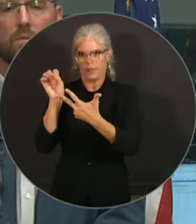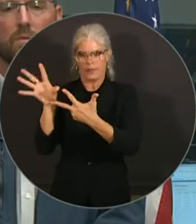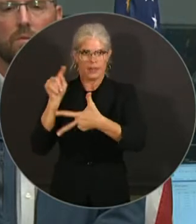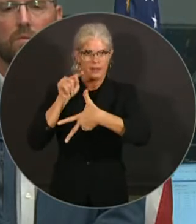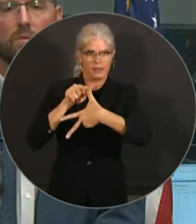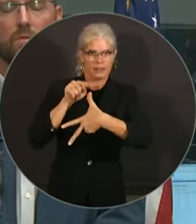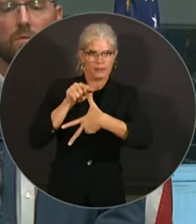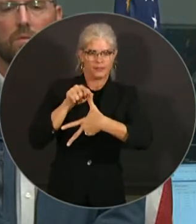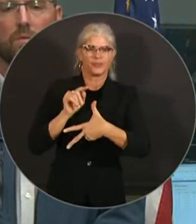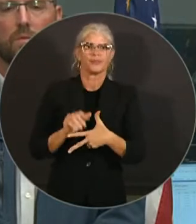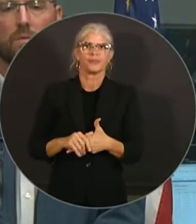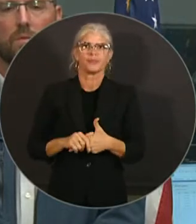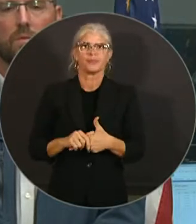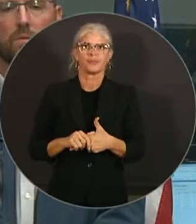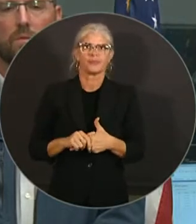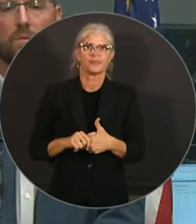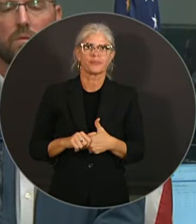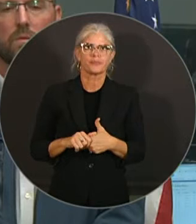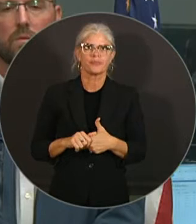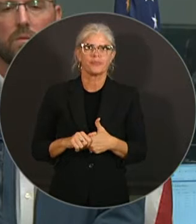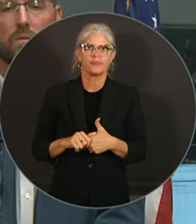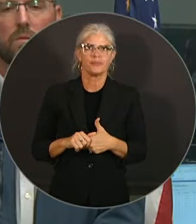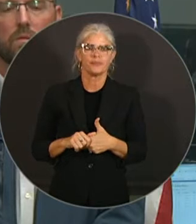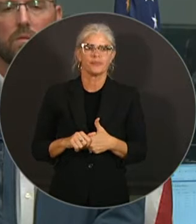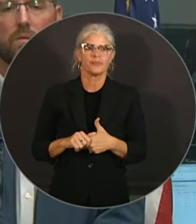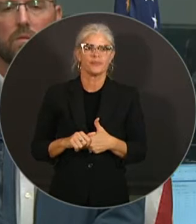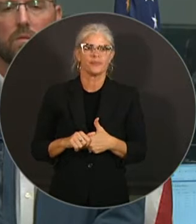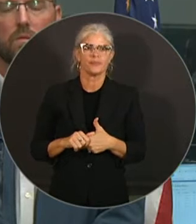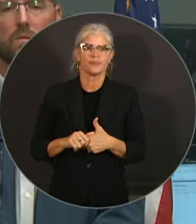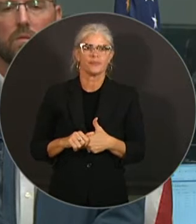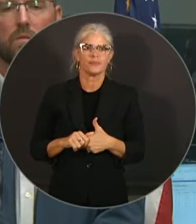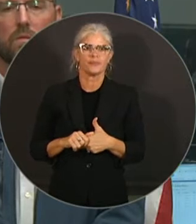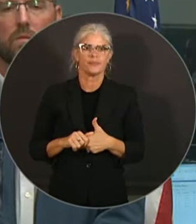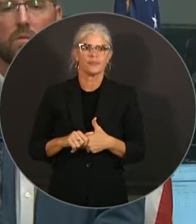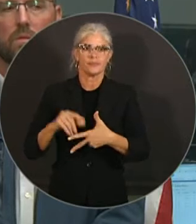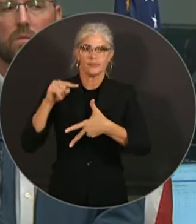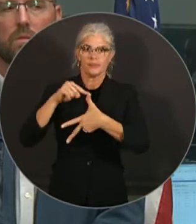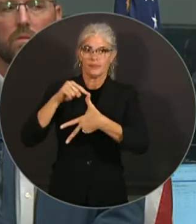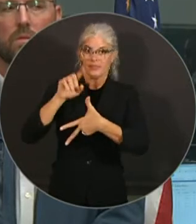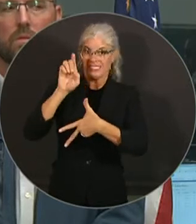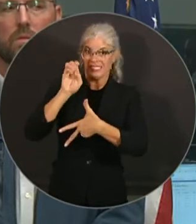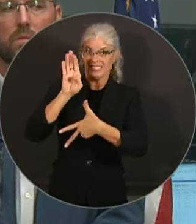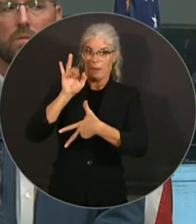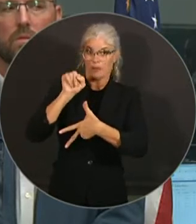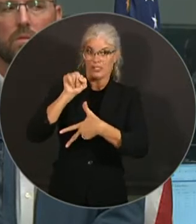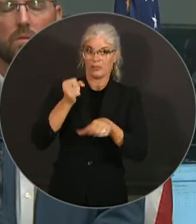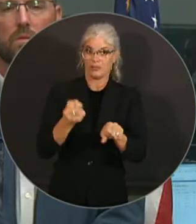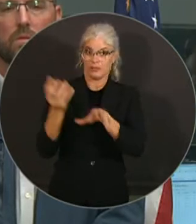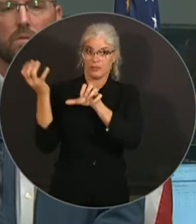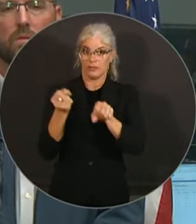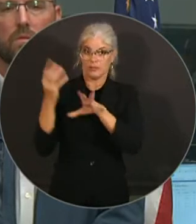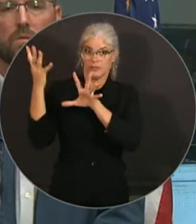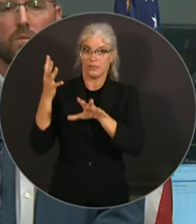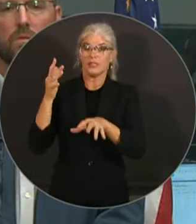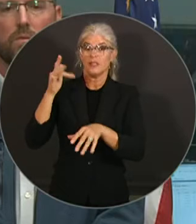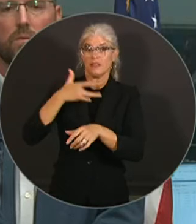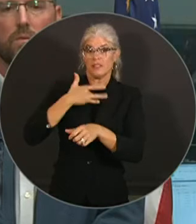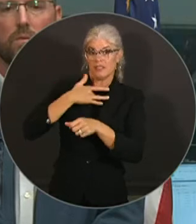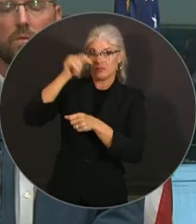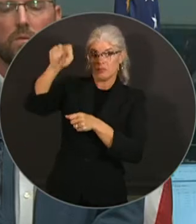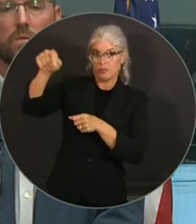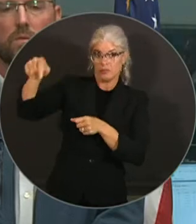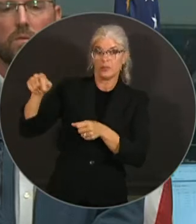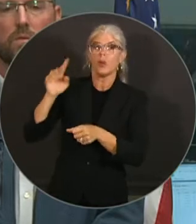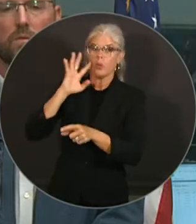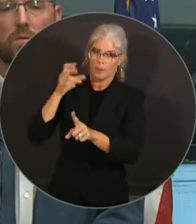time here is over. We are on scene at debris removal sites for the projected areas that are going to be impacted. I've